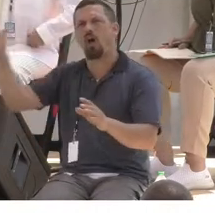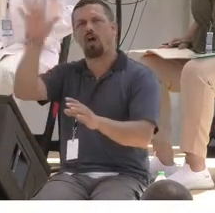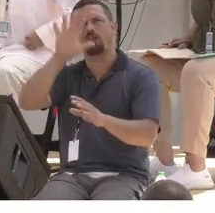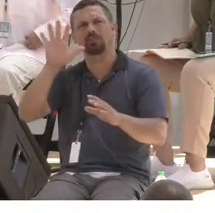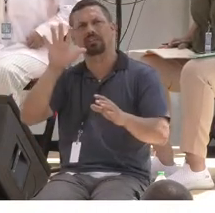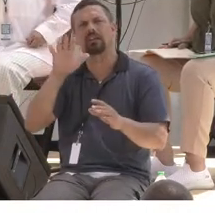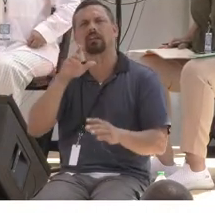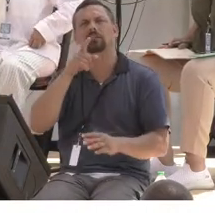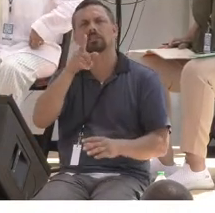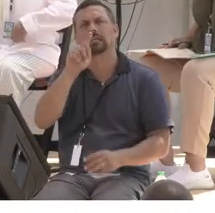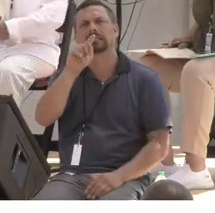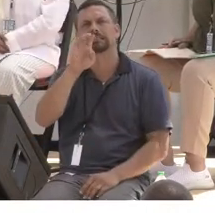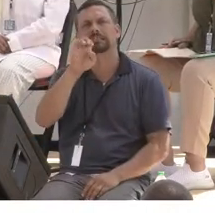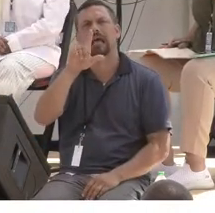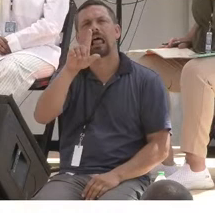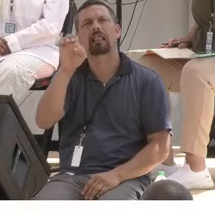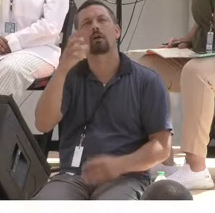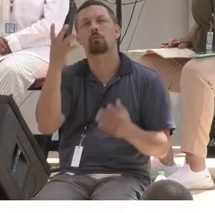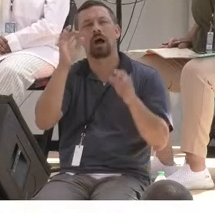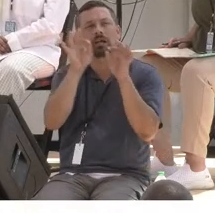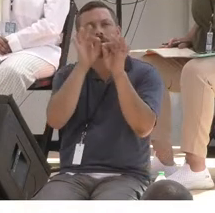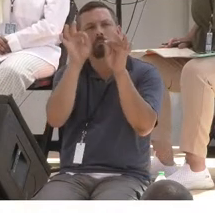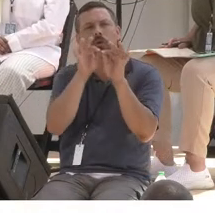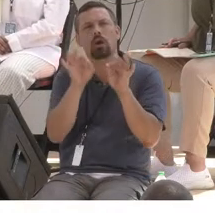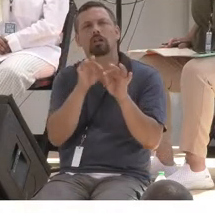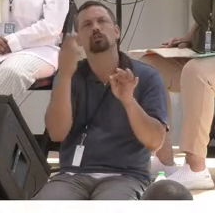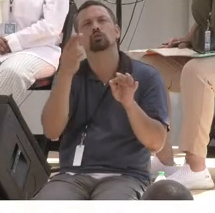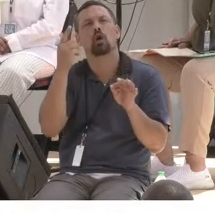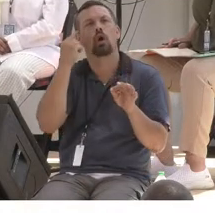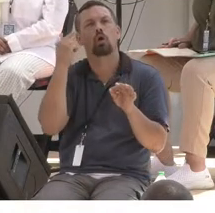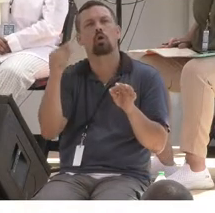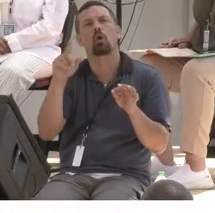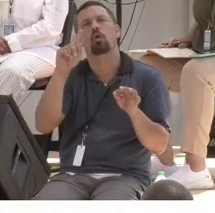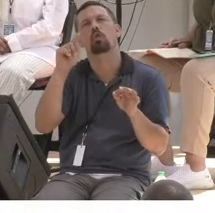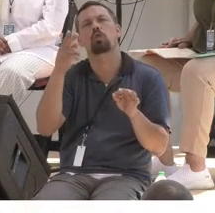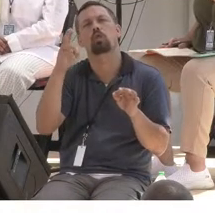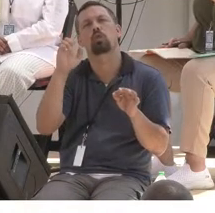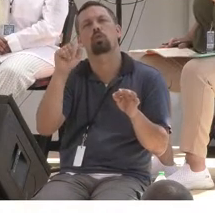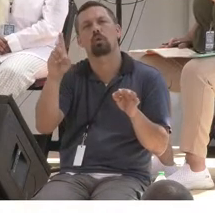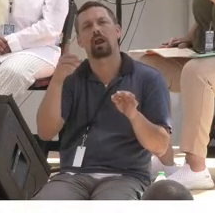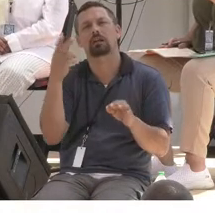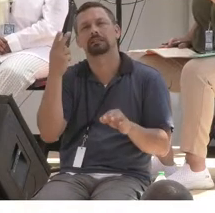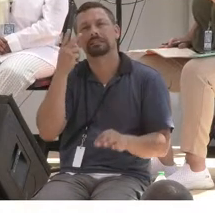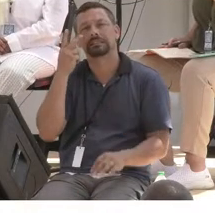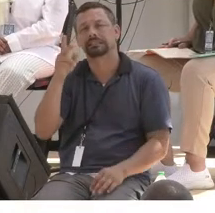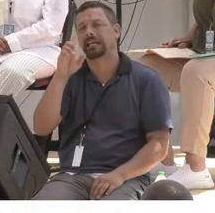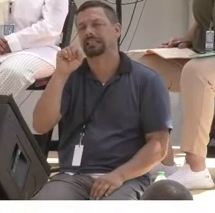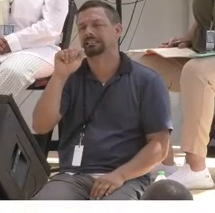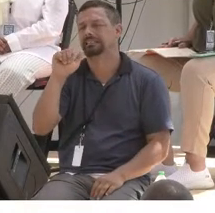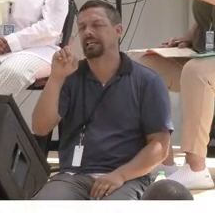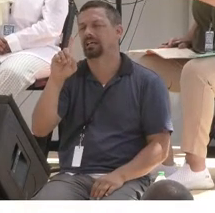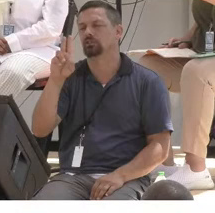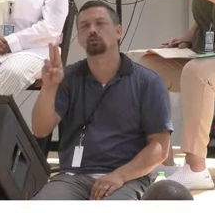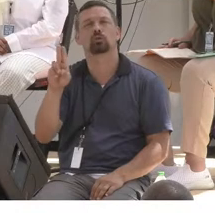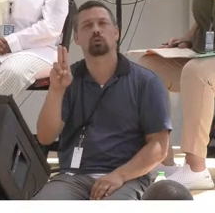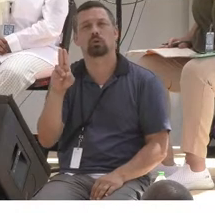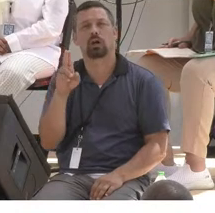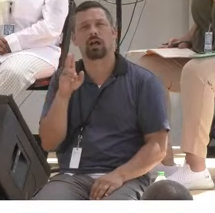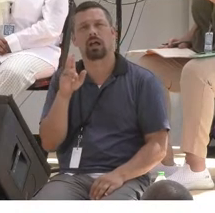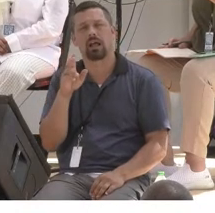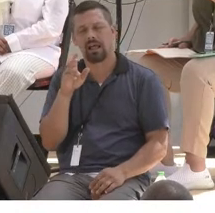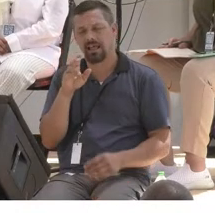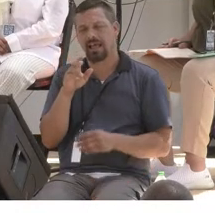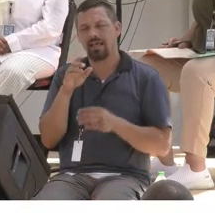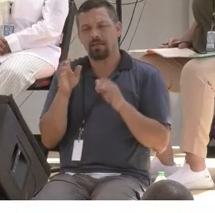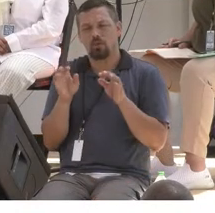which is beautiful embroidery using gold thread. You'll be able to see sadu, the native